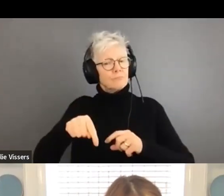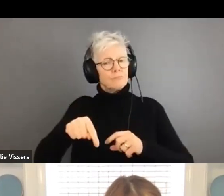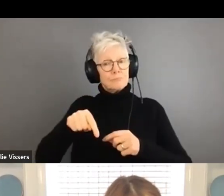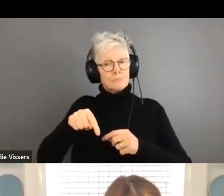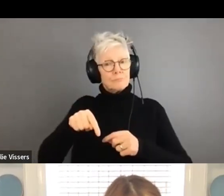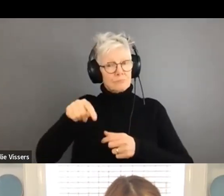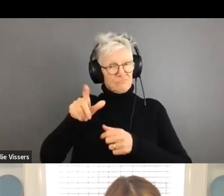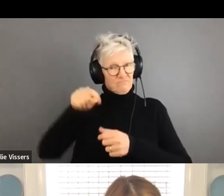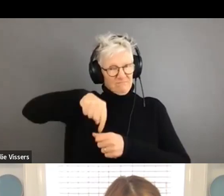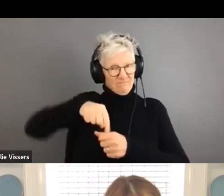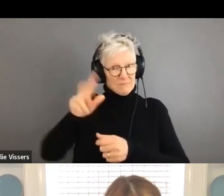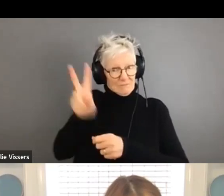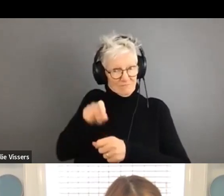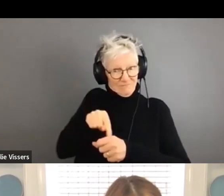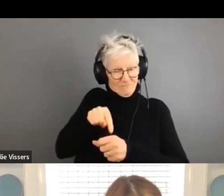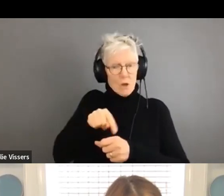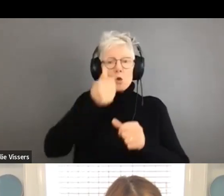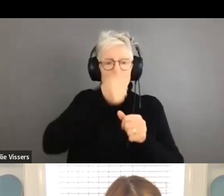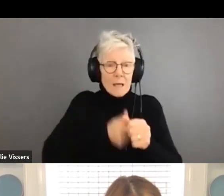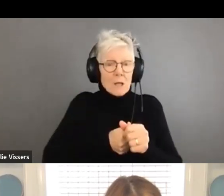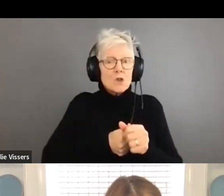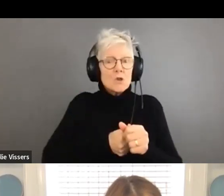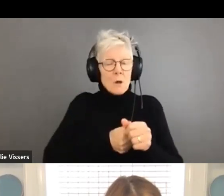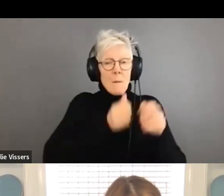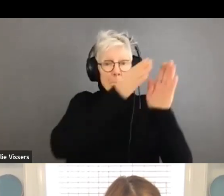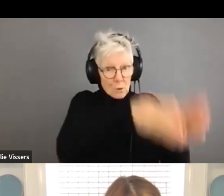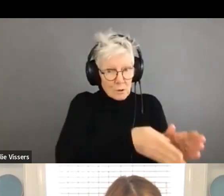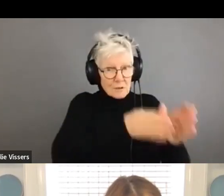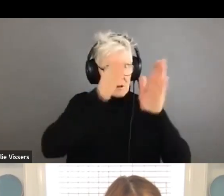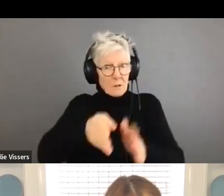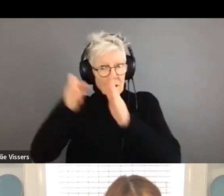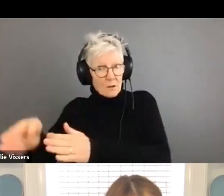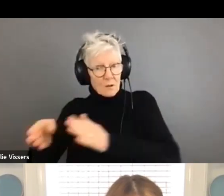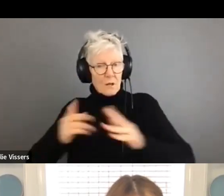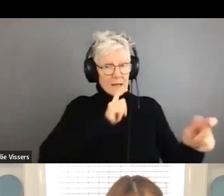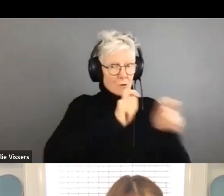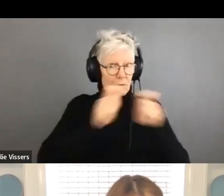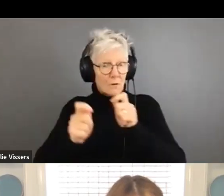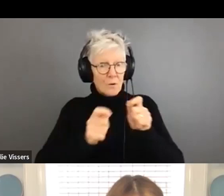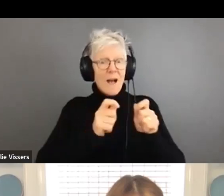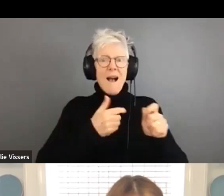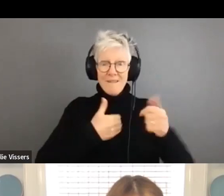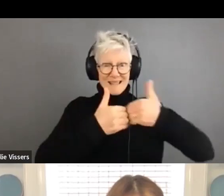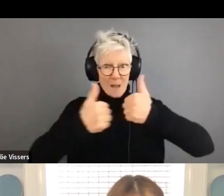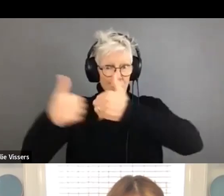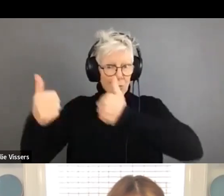it provides a separate recording for each one of the guests. So that may be interesting.